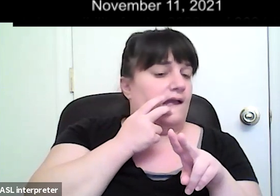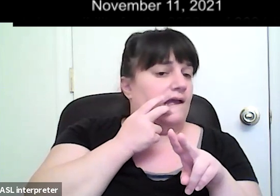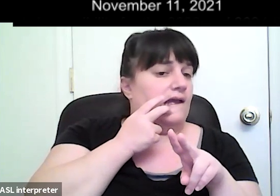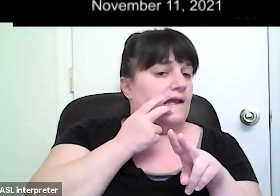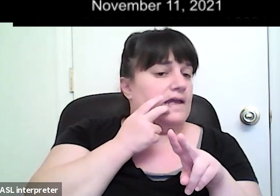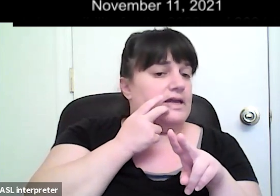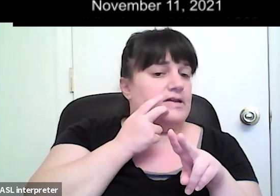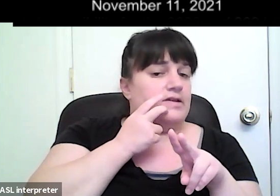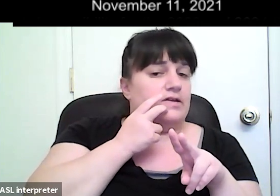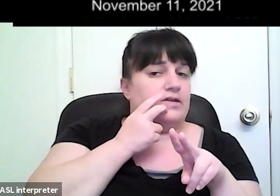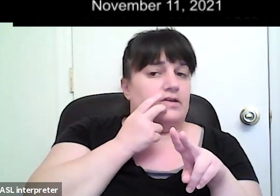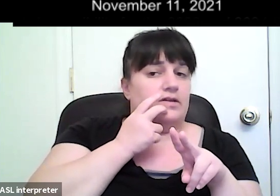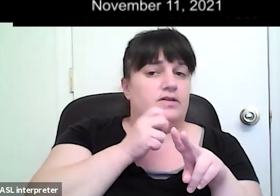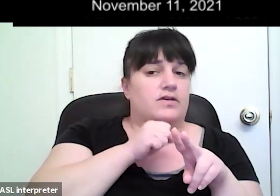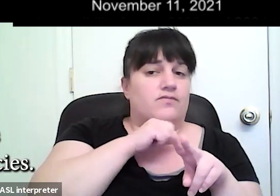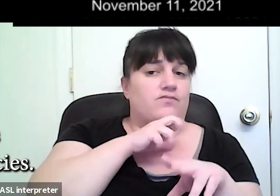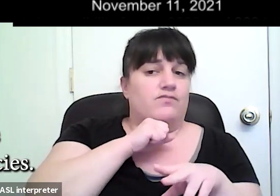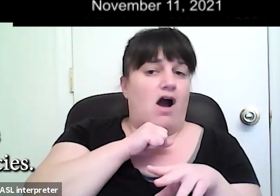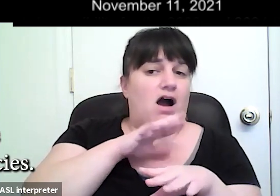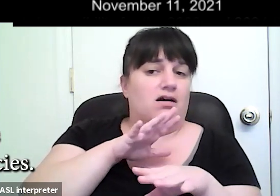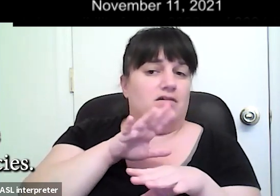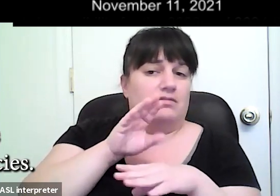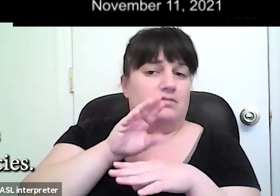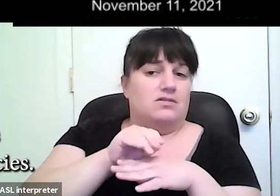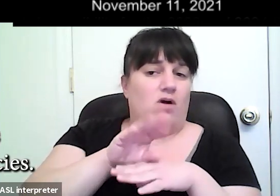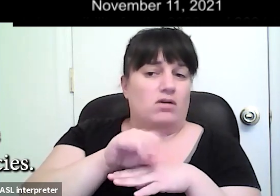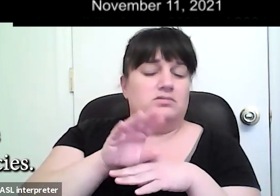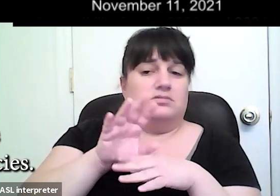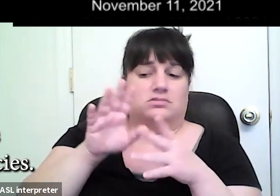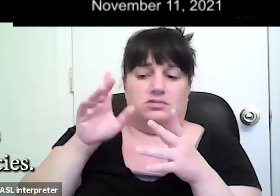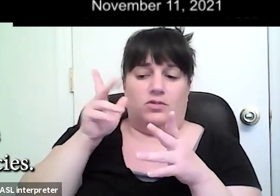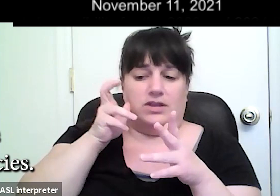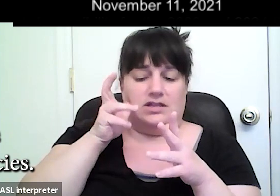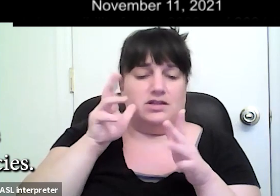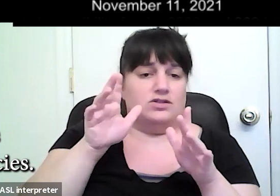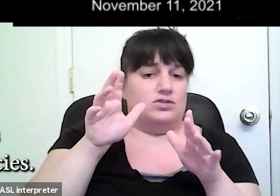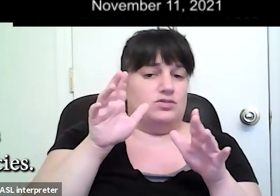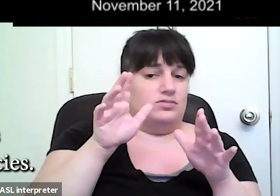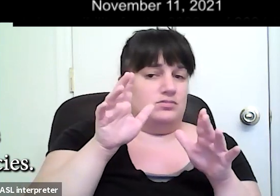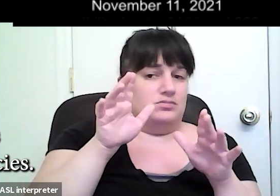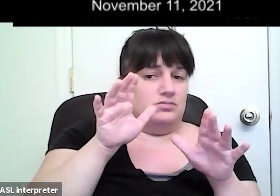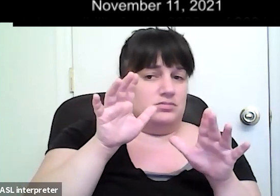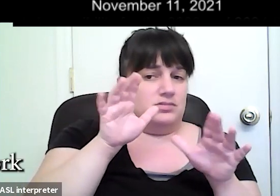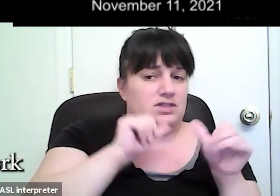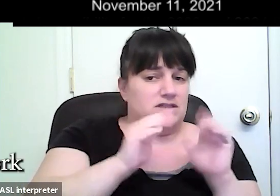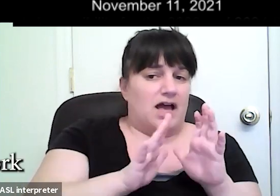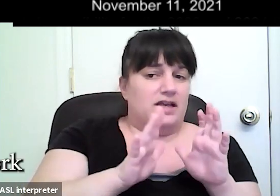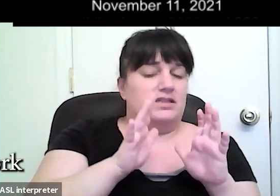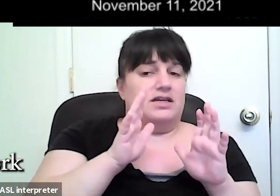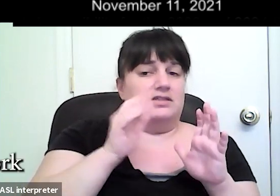to like frog calls, and they listen to recordings for scientists and identify if they hear certain species.